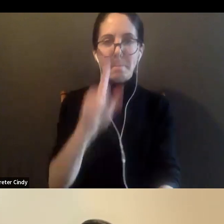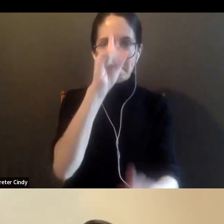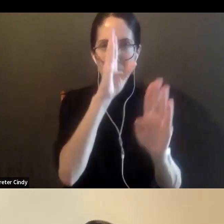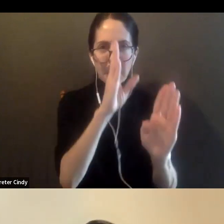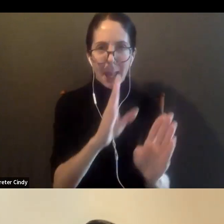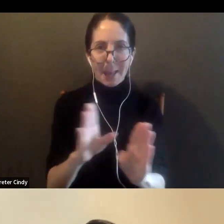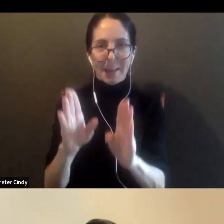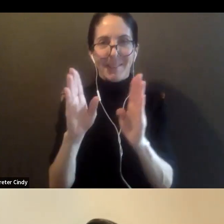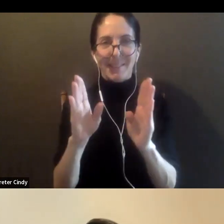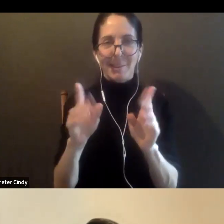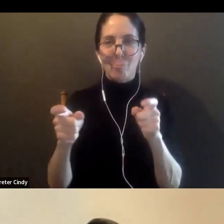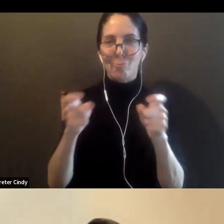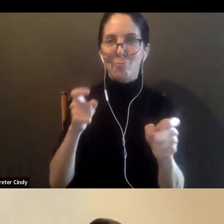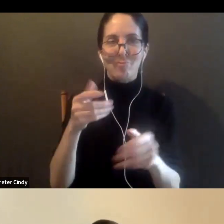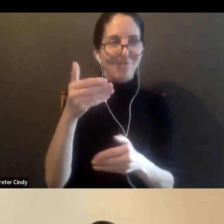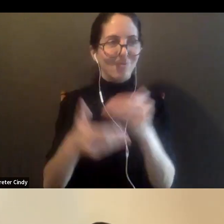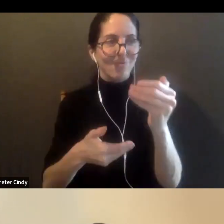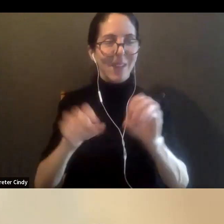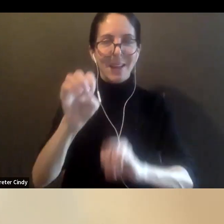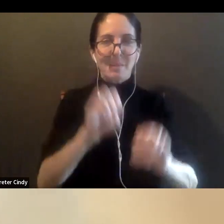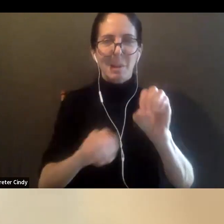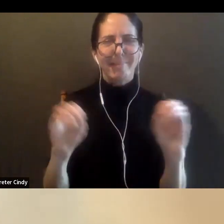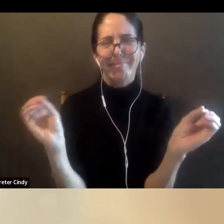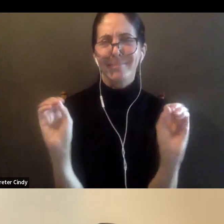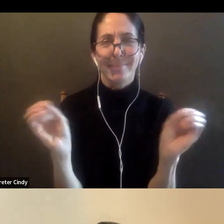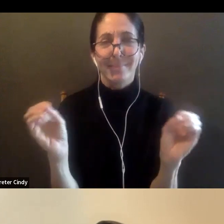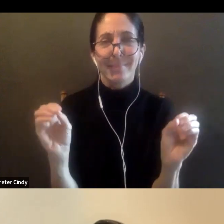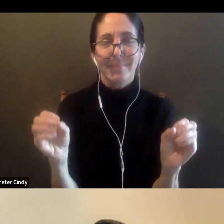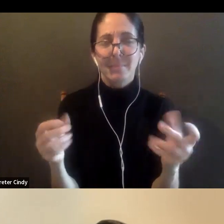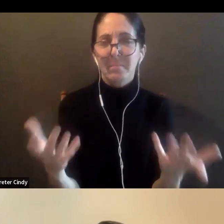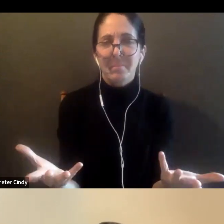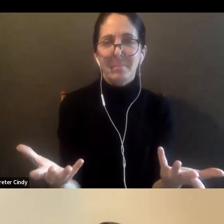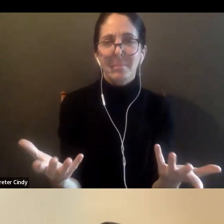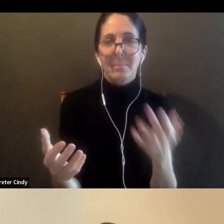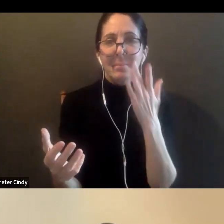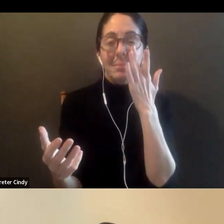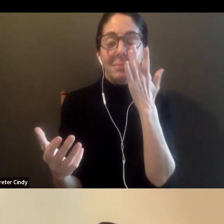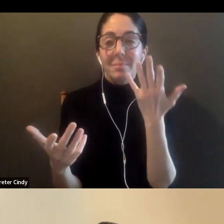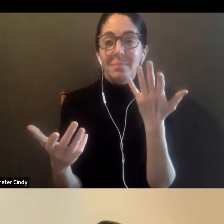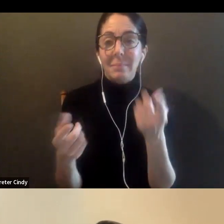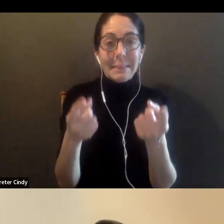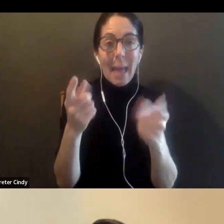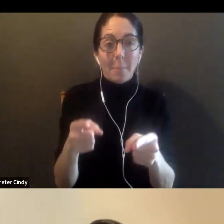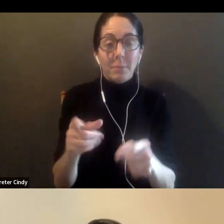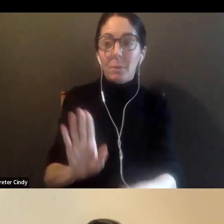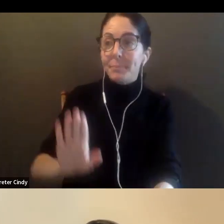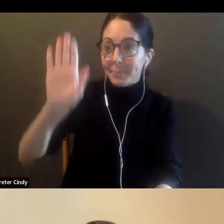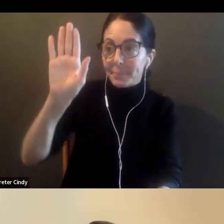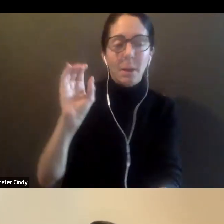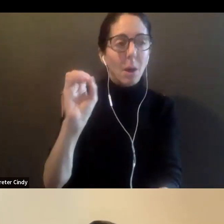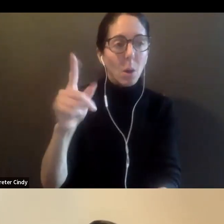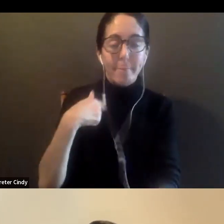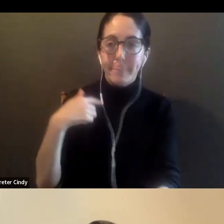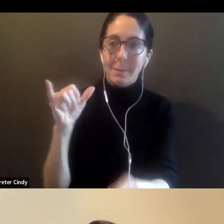had, and we didn't have the scenario where somebody was able to say, okay, I'm going to work from